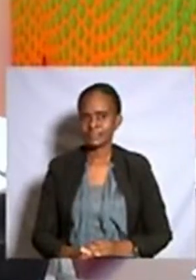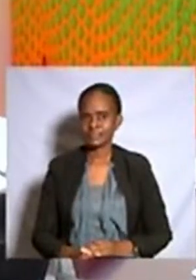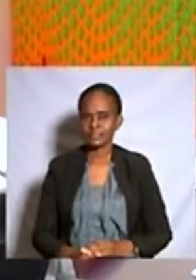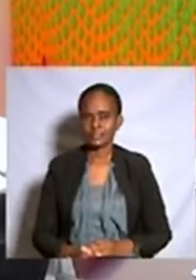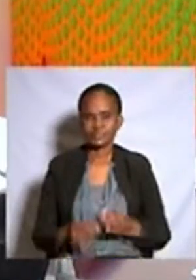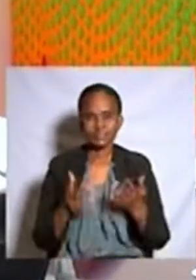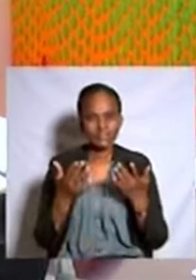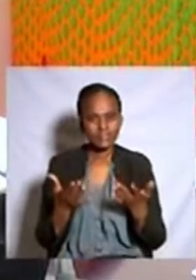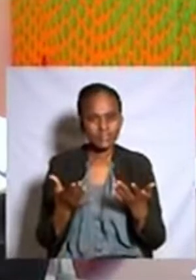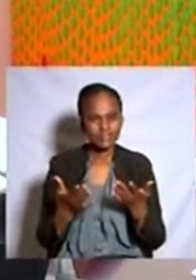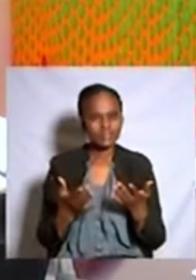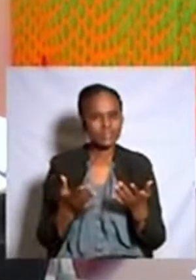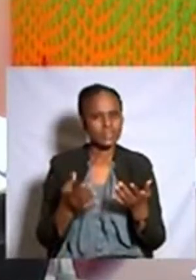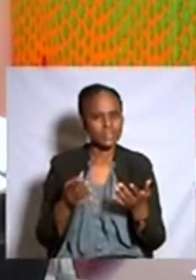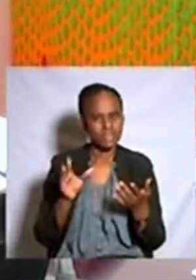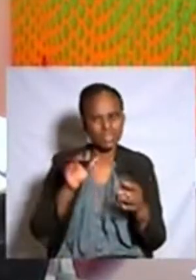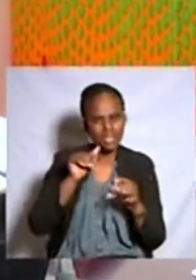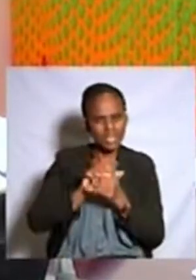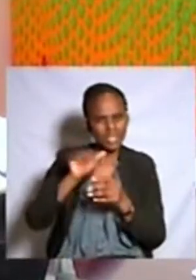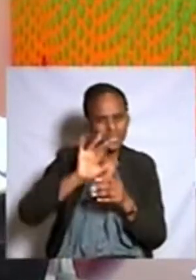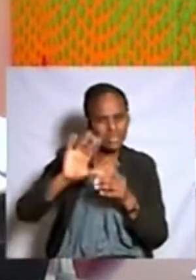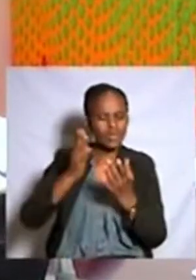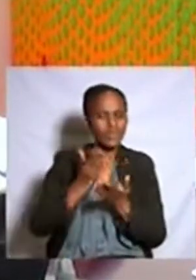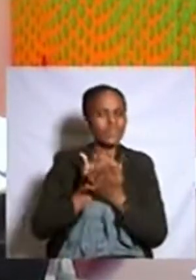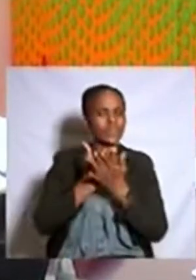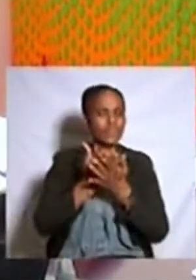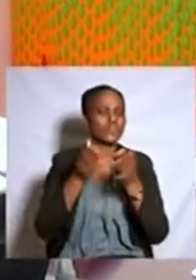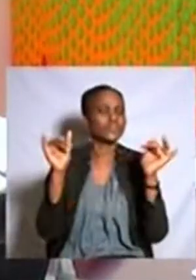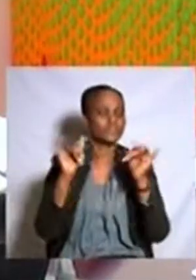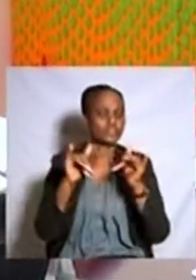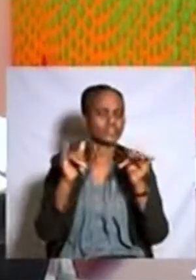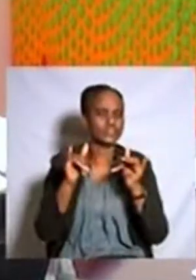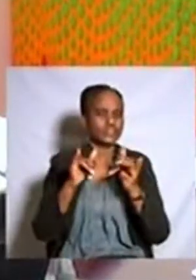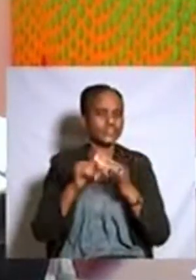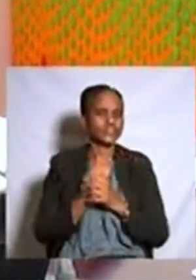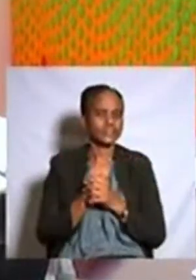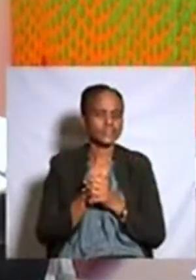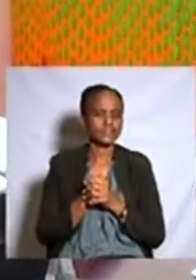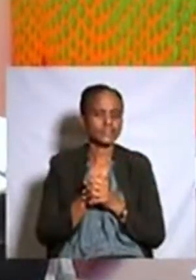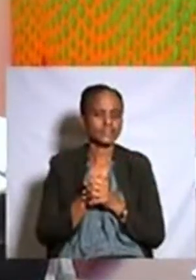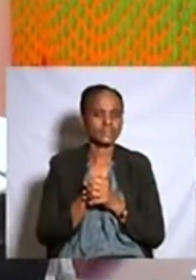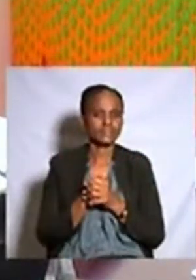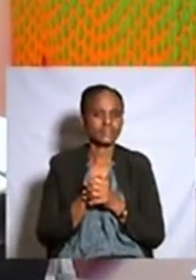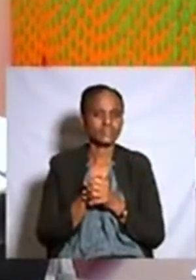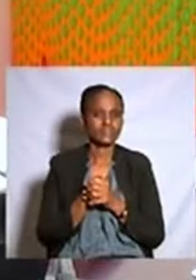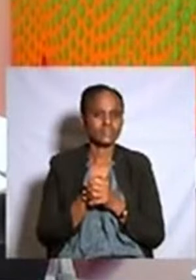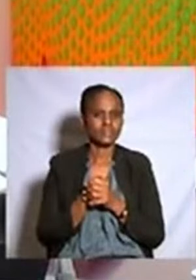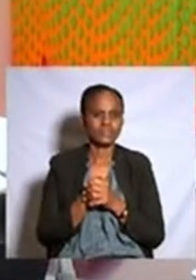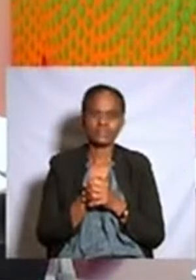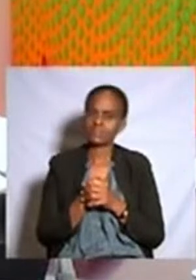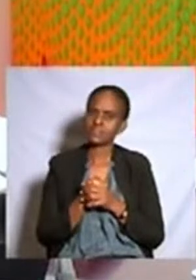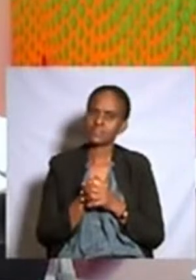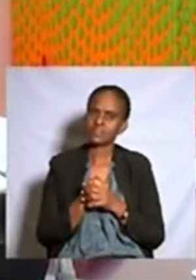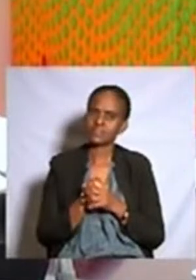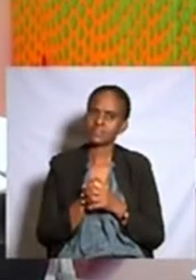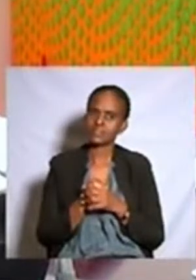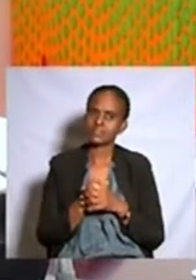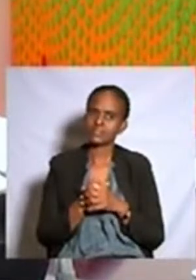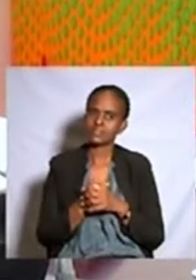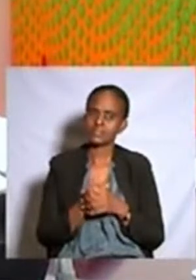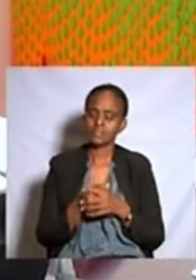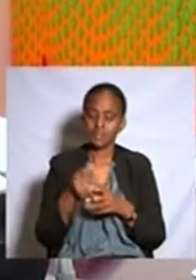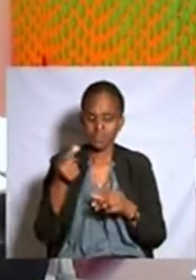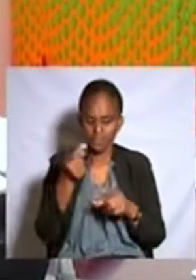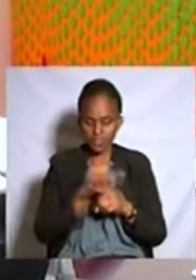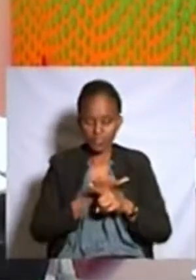But it's part of your submission, not so? Yes. It is part of the submission? This is from